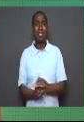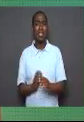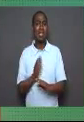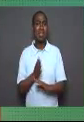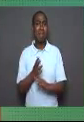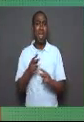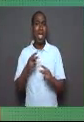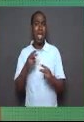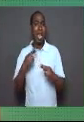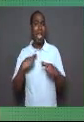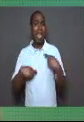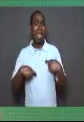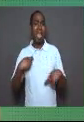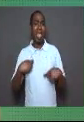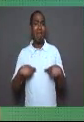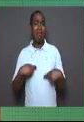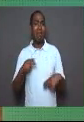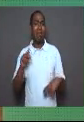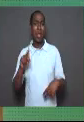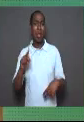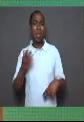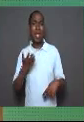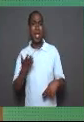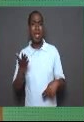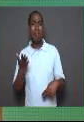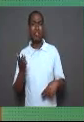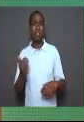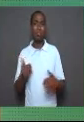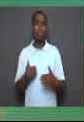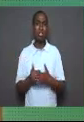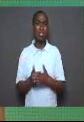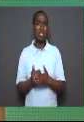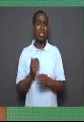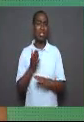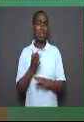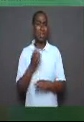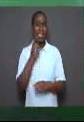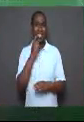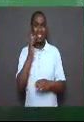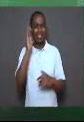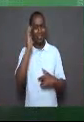the nerves of the pulp cavity, which causes a toothache.